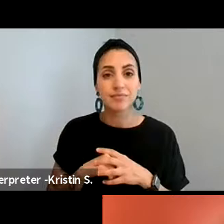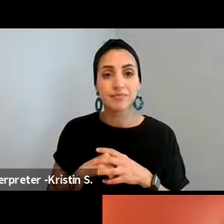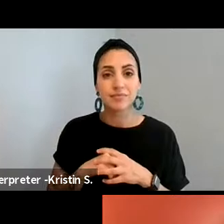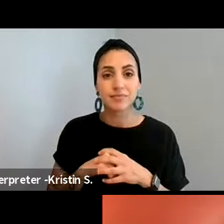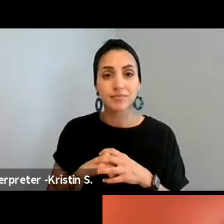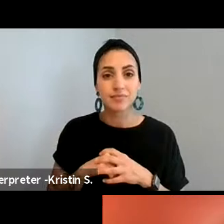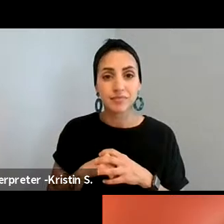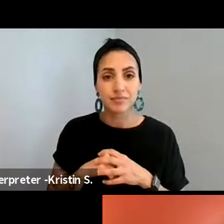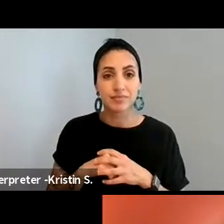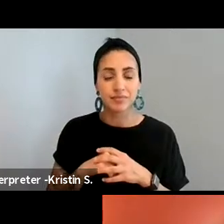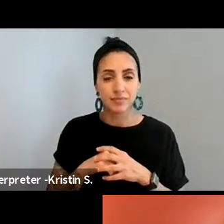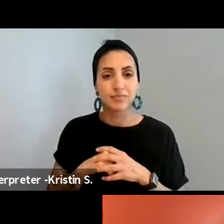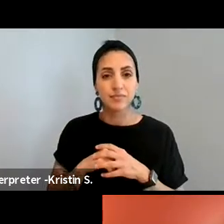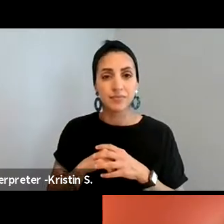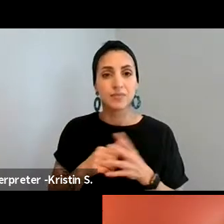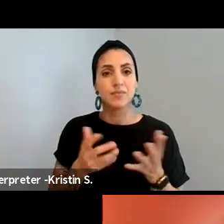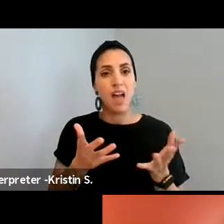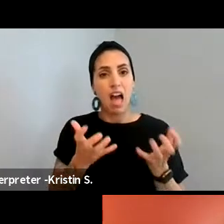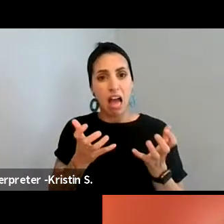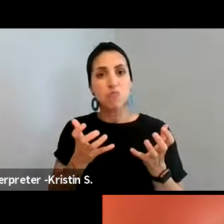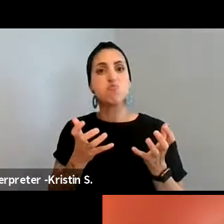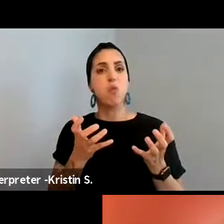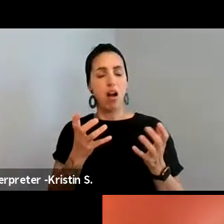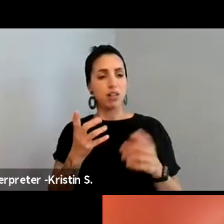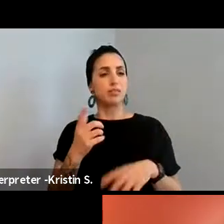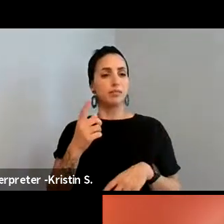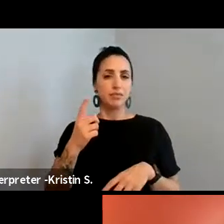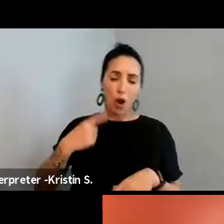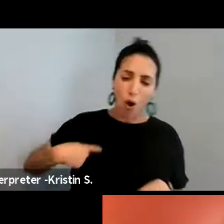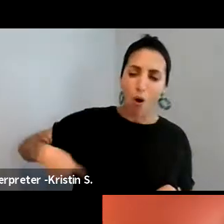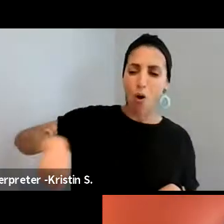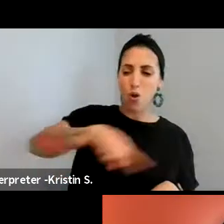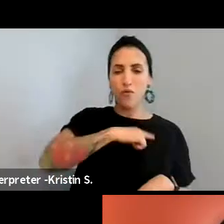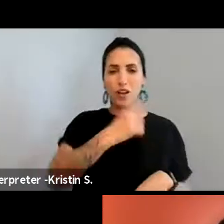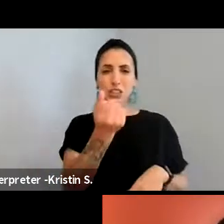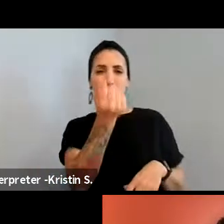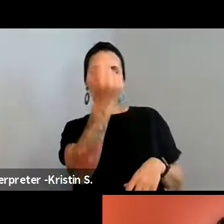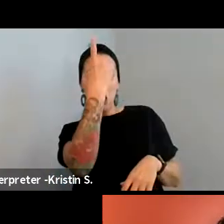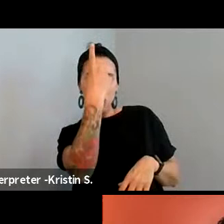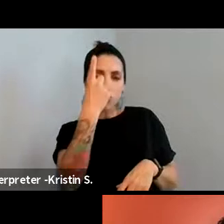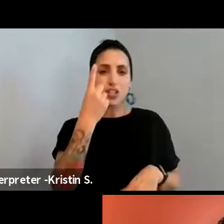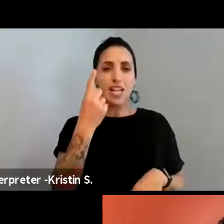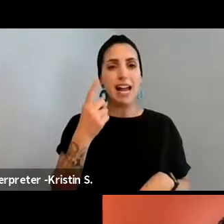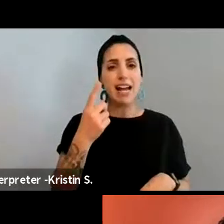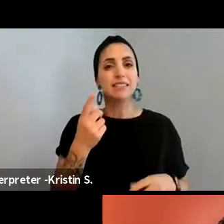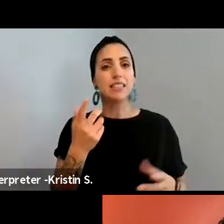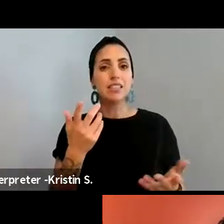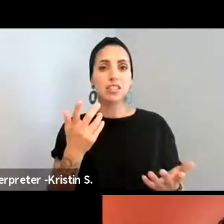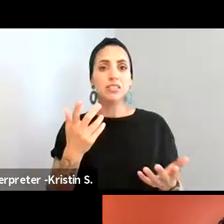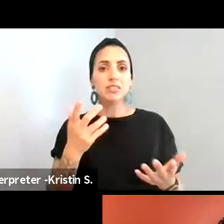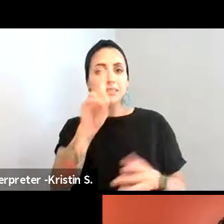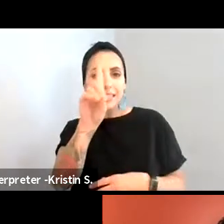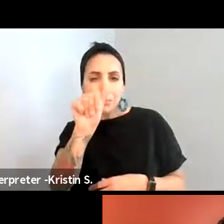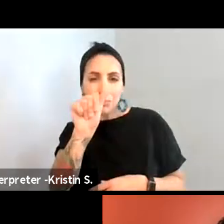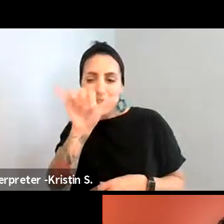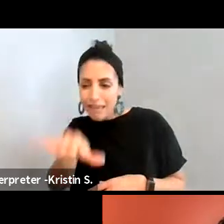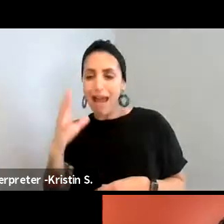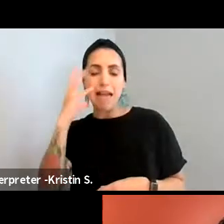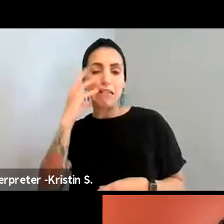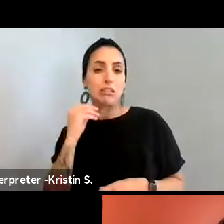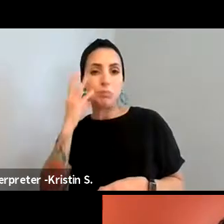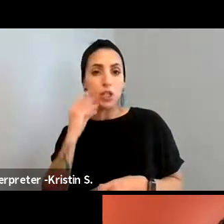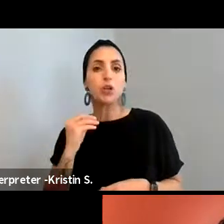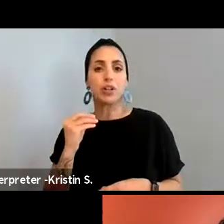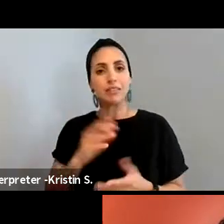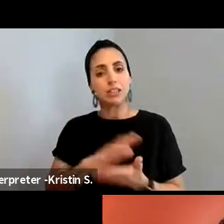normalizing the disability experience. I love that. I love that phrase, normalizing the disability experience. That it's just